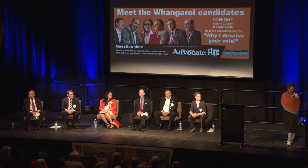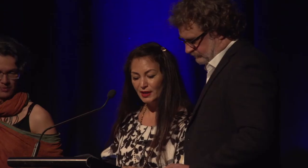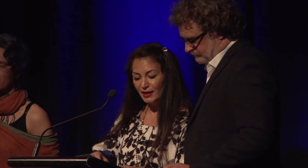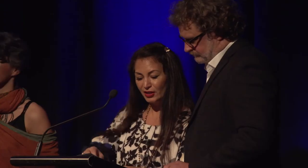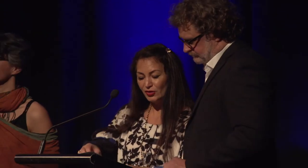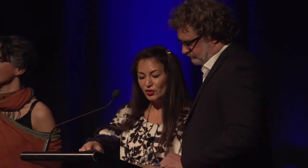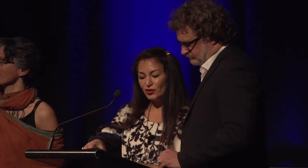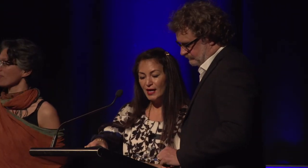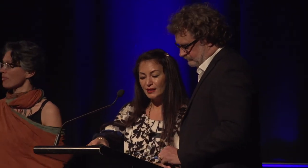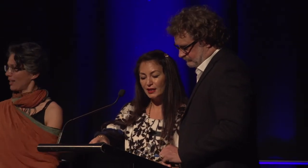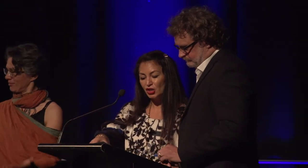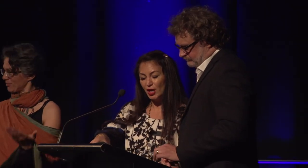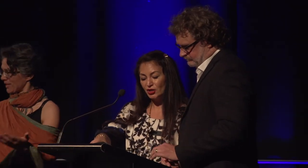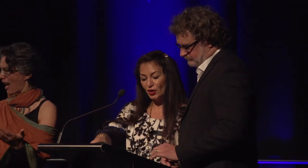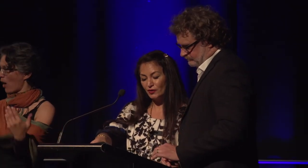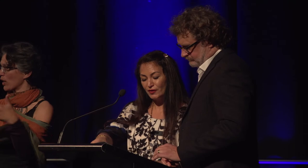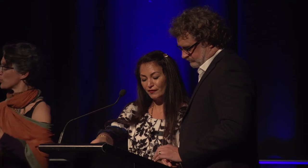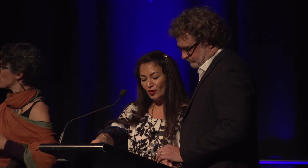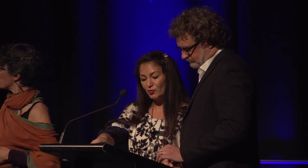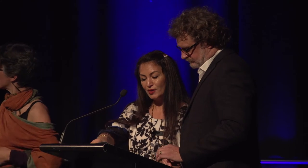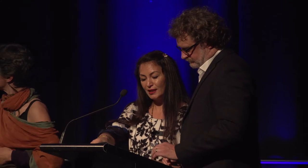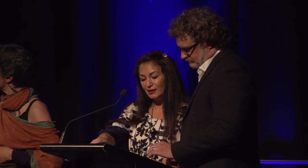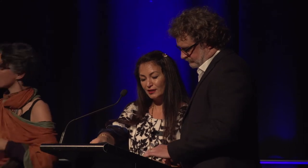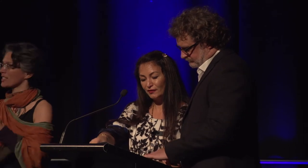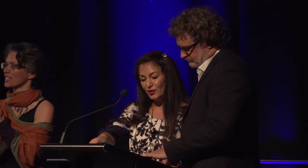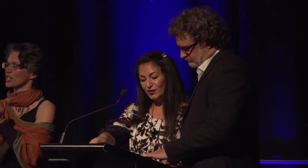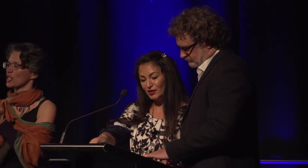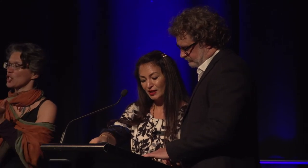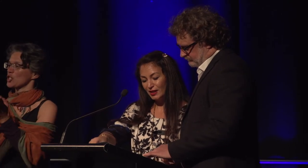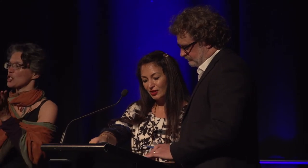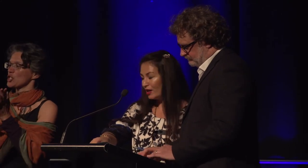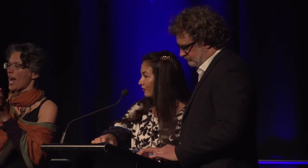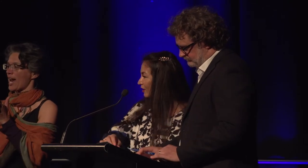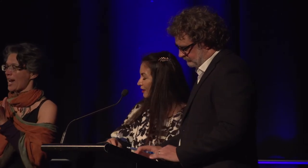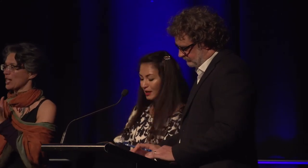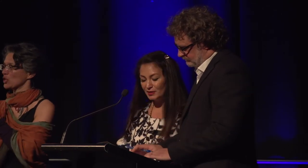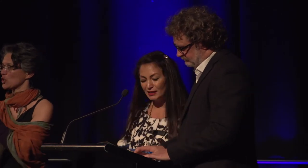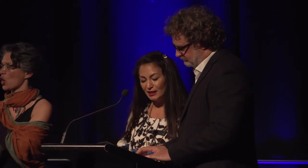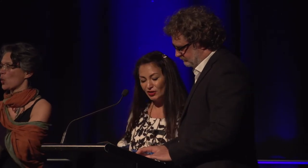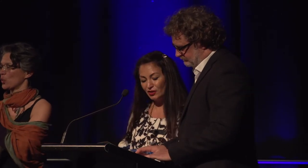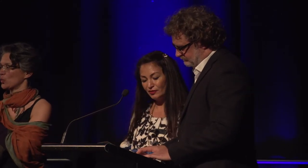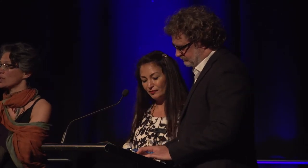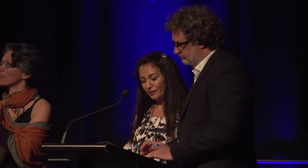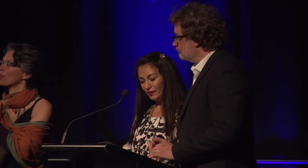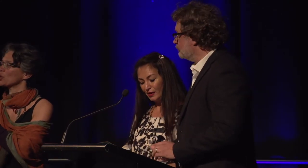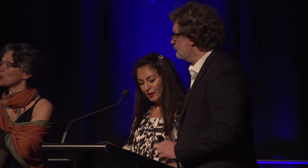So we'd like to introduce you now to Shane Jones from New Zealand First. Shane, if you'd like to come to the